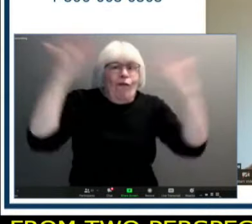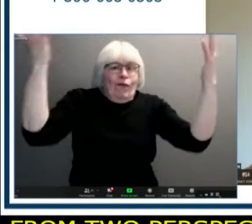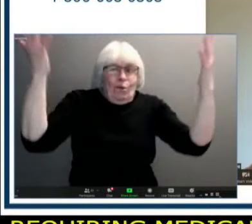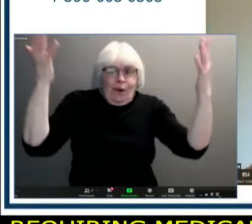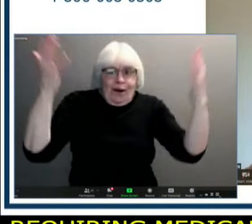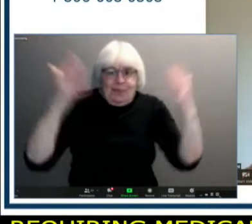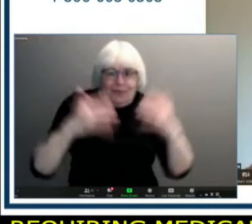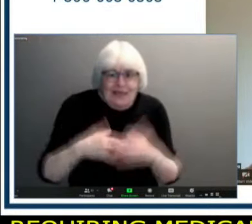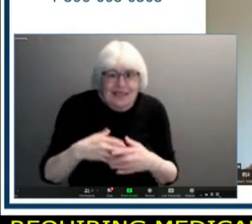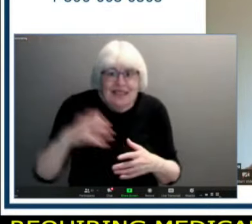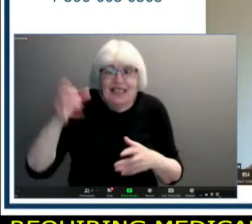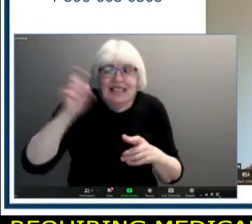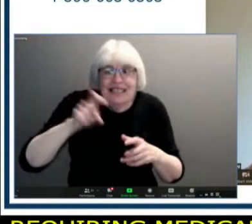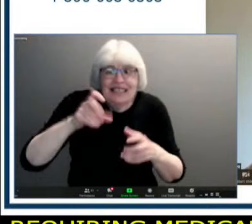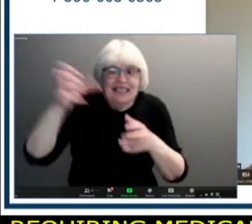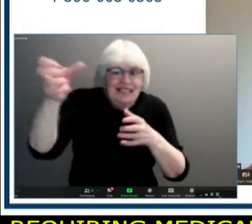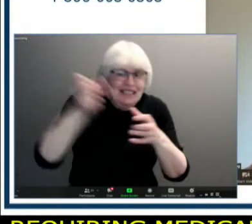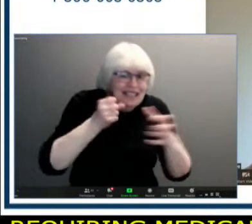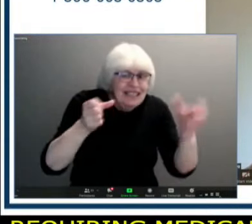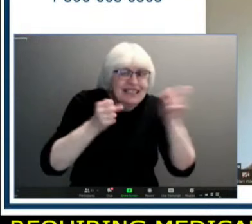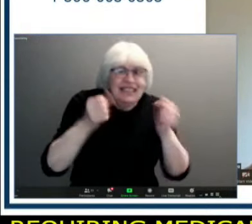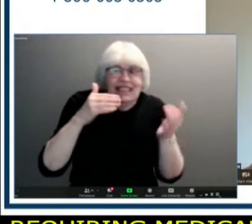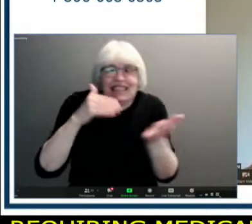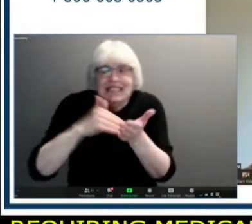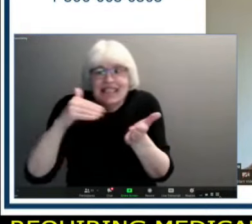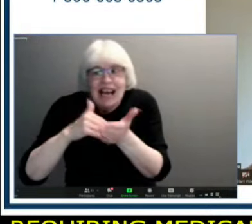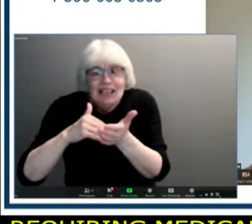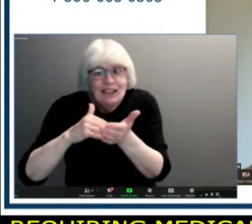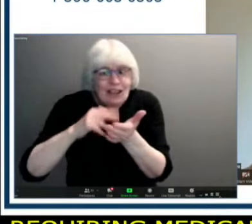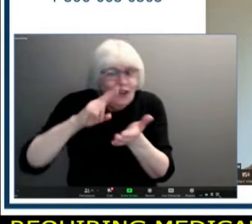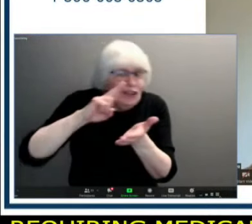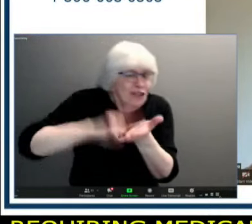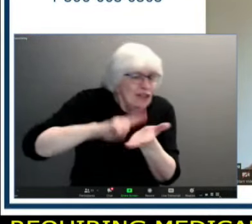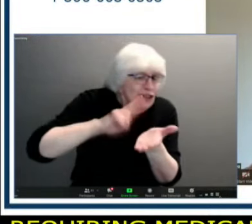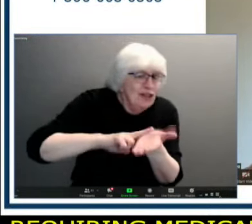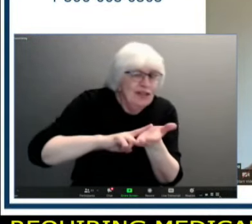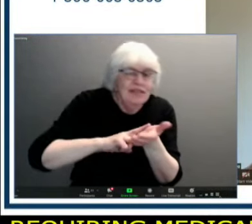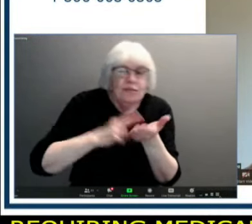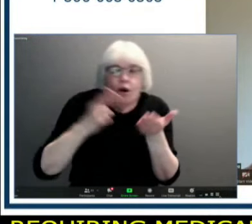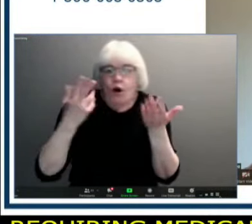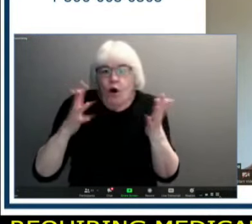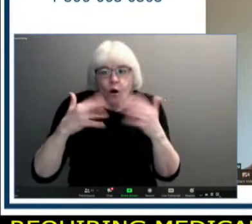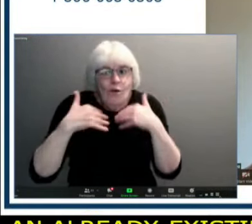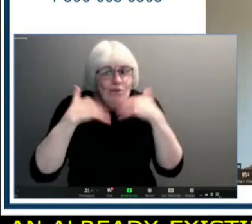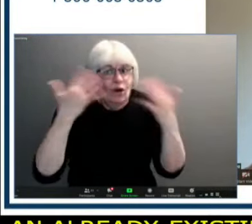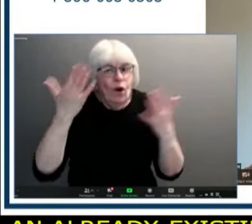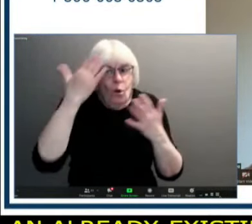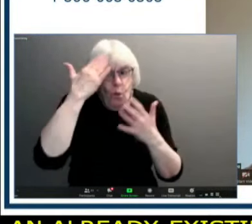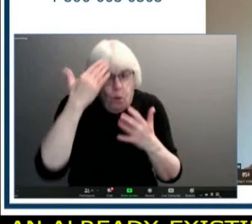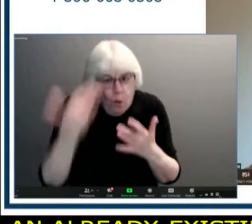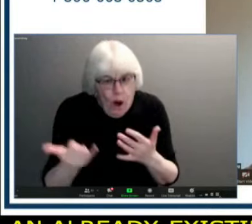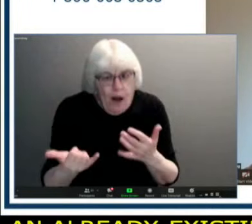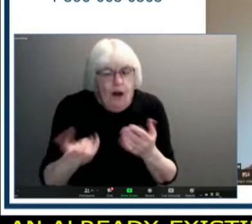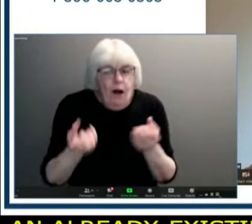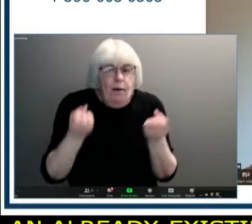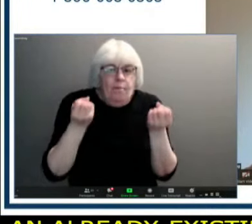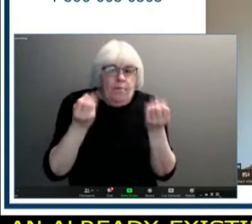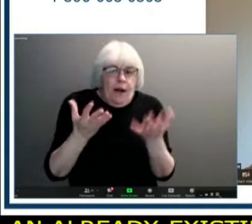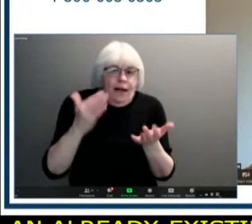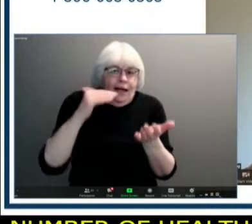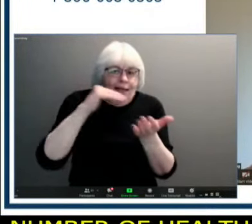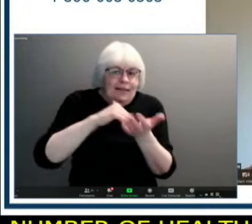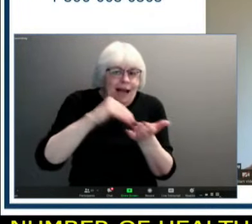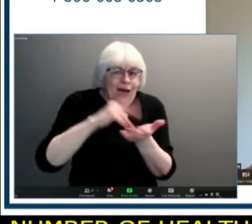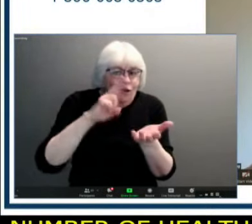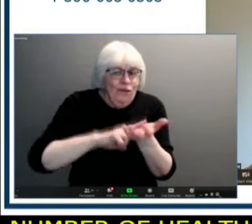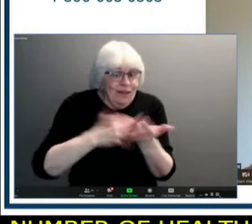we need, simply because we have many healthcare workers who are isolating, can't come to work because